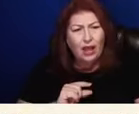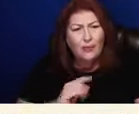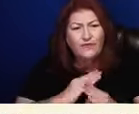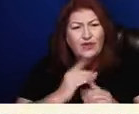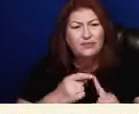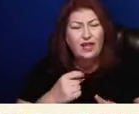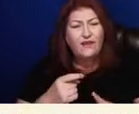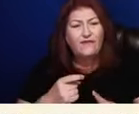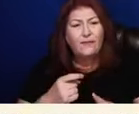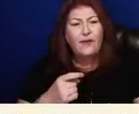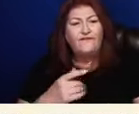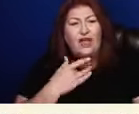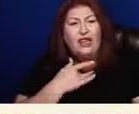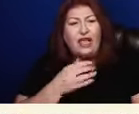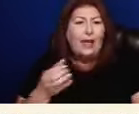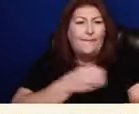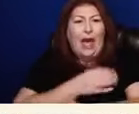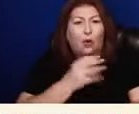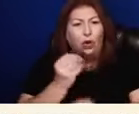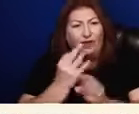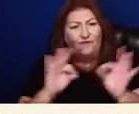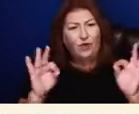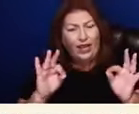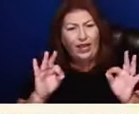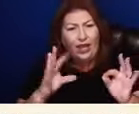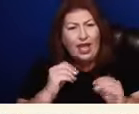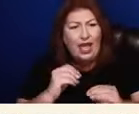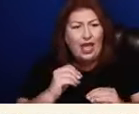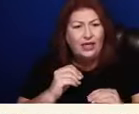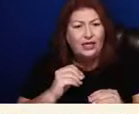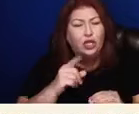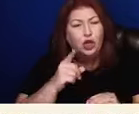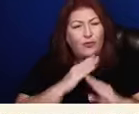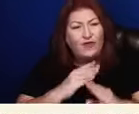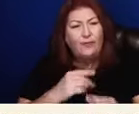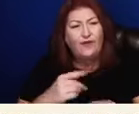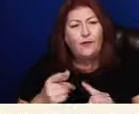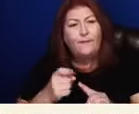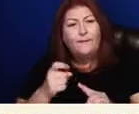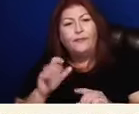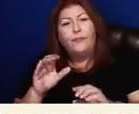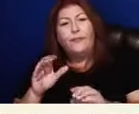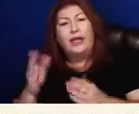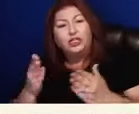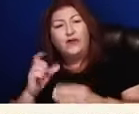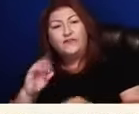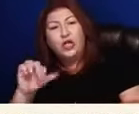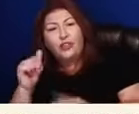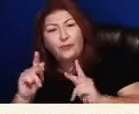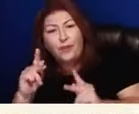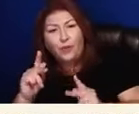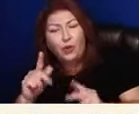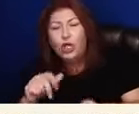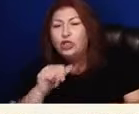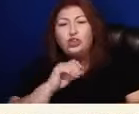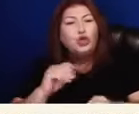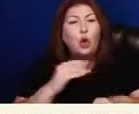free. And what you say is keeping me from being of service to others. I don't have room for you anymore. I'm going to let you go